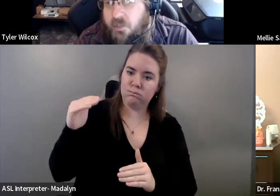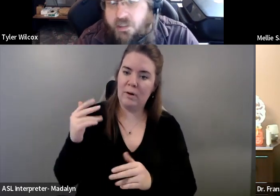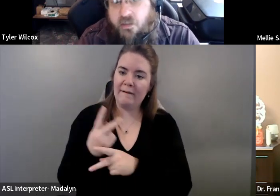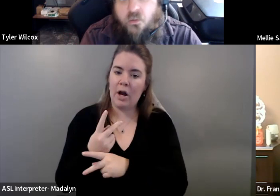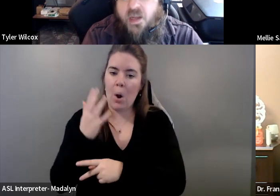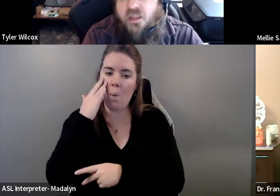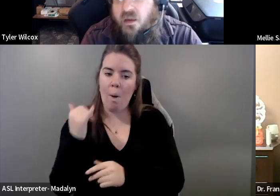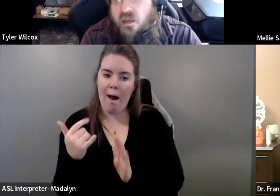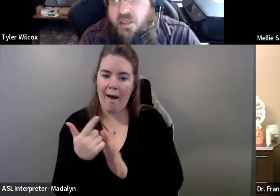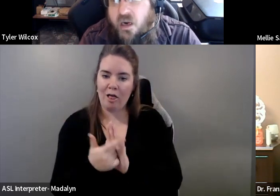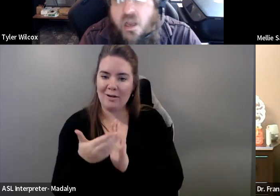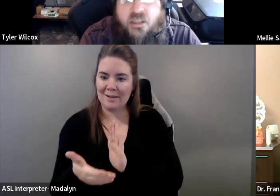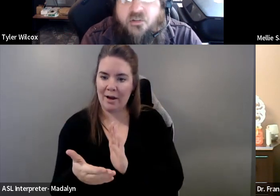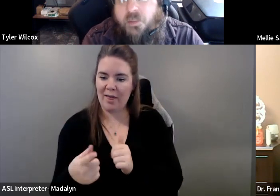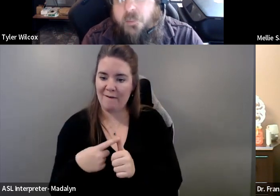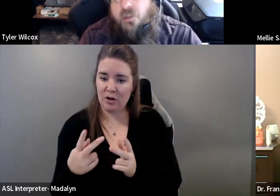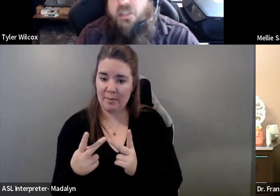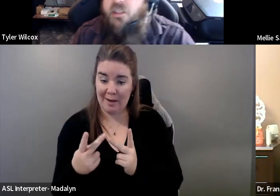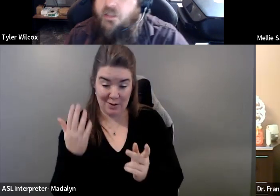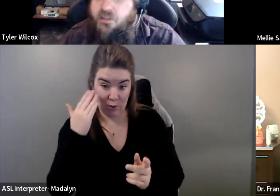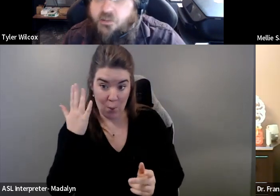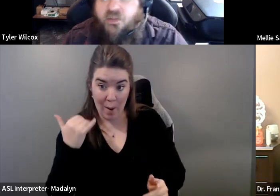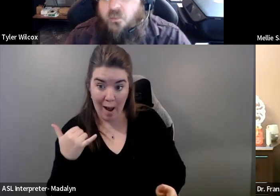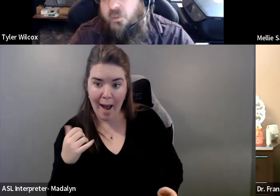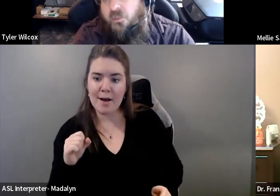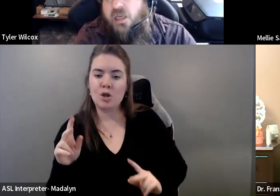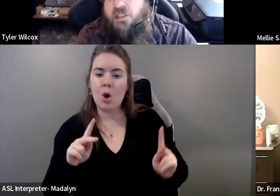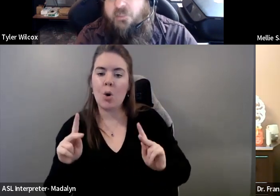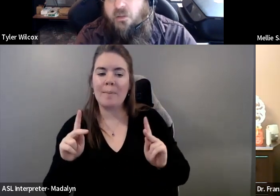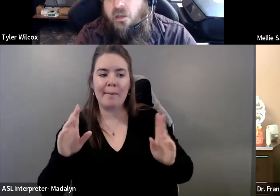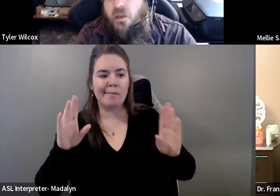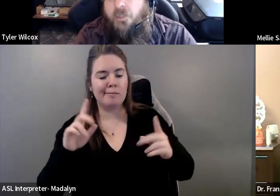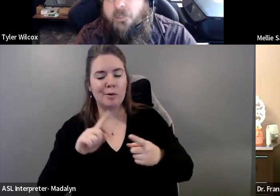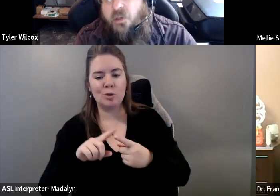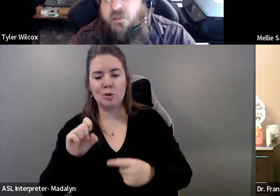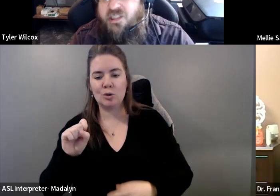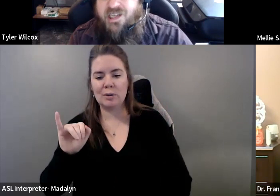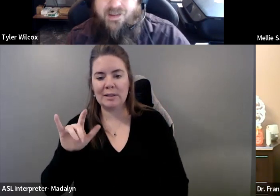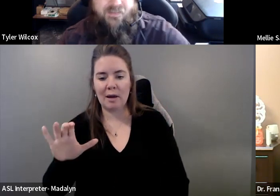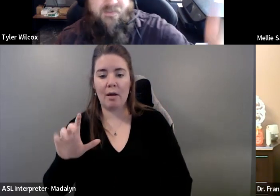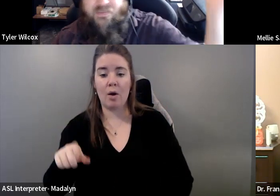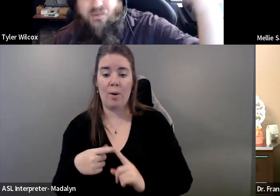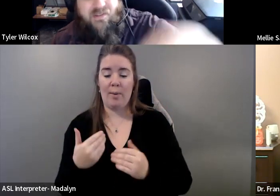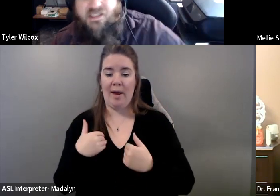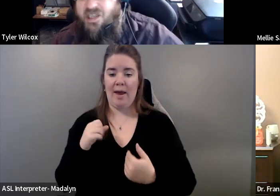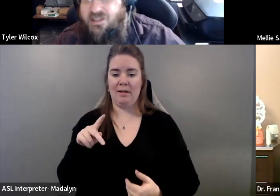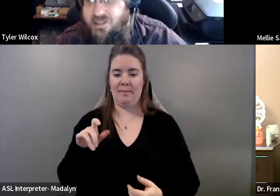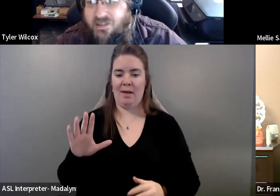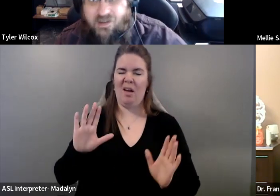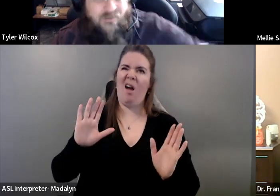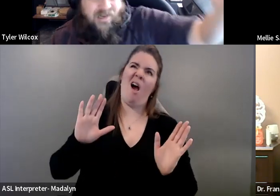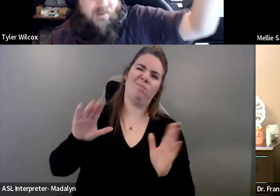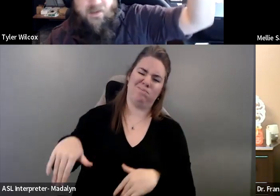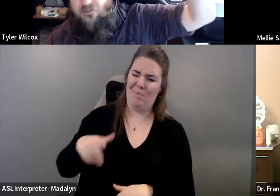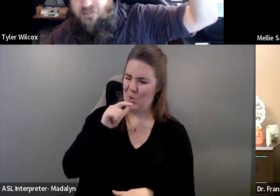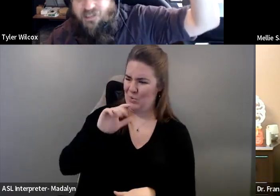the first place. You know why that law is there? Is so that people listen to the SILC, so that when we write a spill, people don't just say, who are these guys?